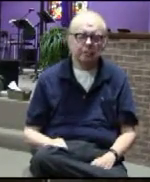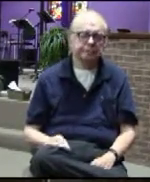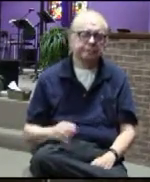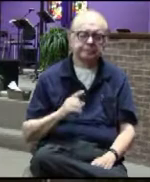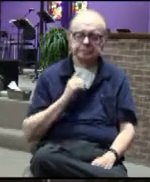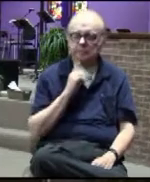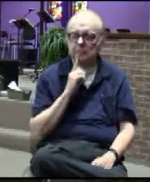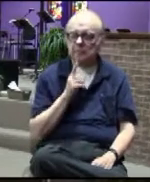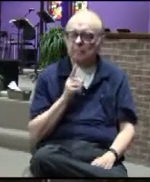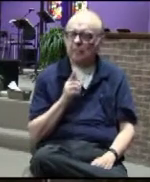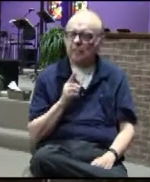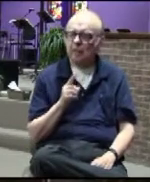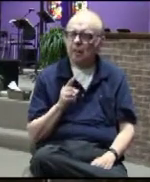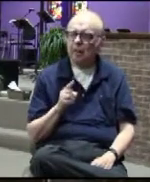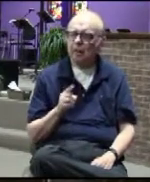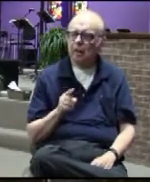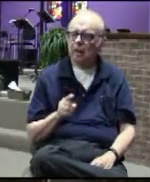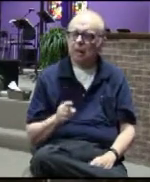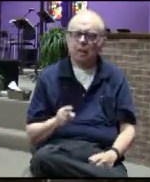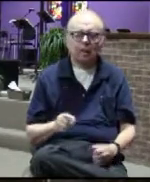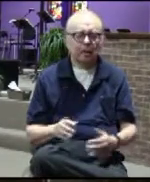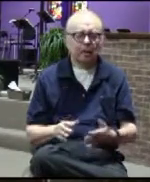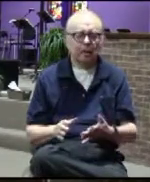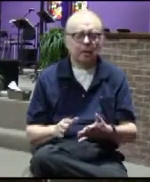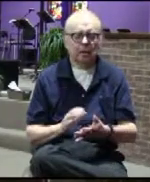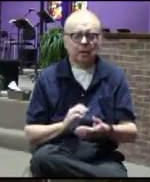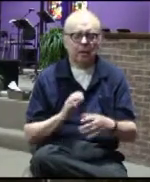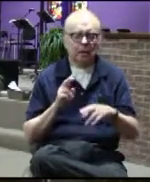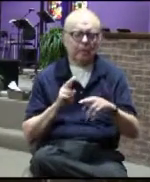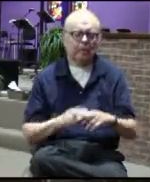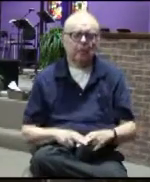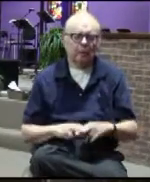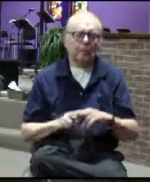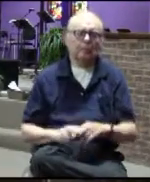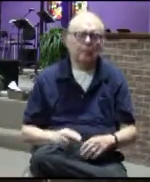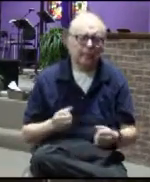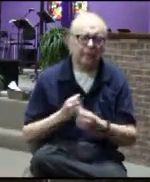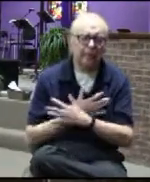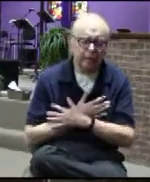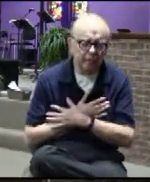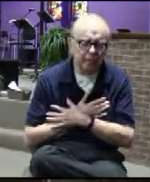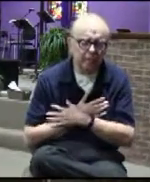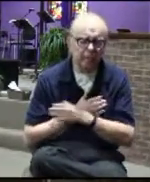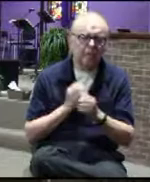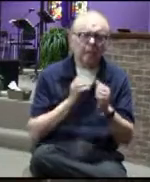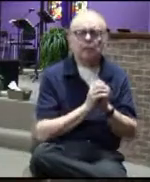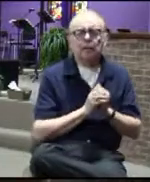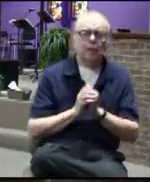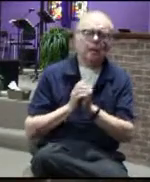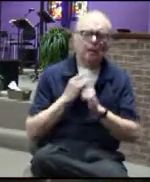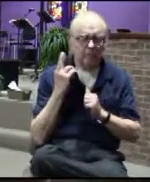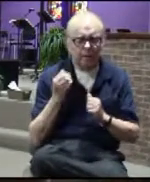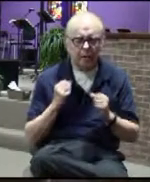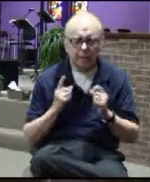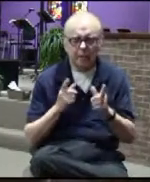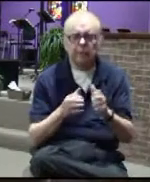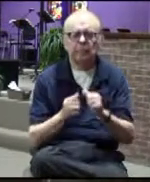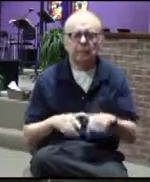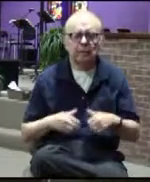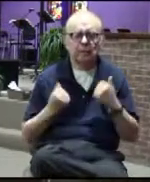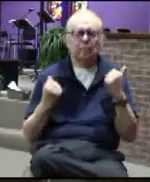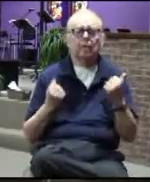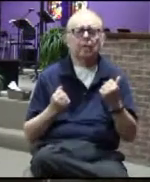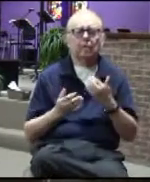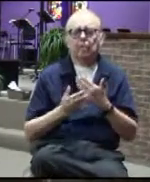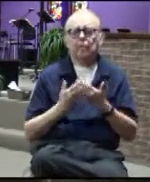are wrecked you're way down with anxiety you're wrecked with fear you're wrestling with purpose you're racing through life and